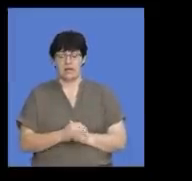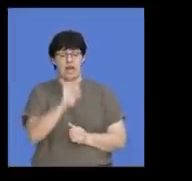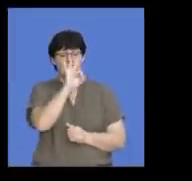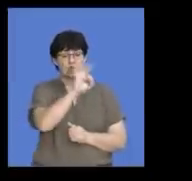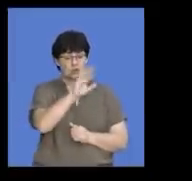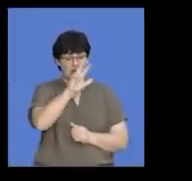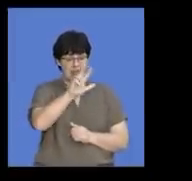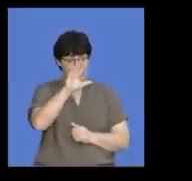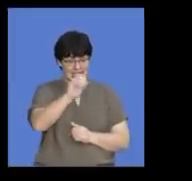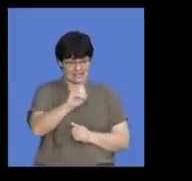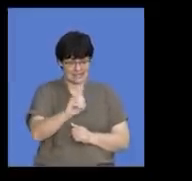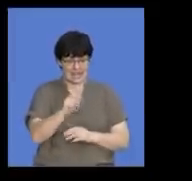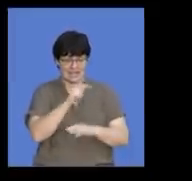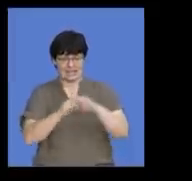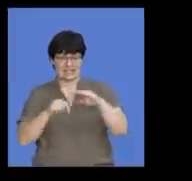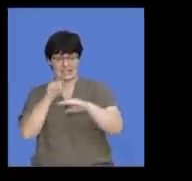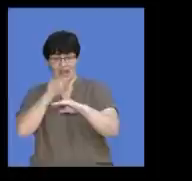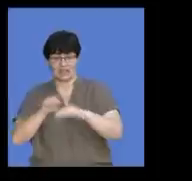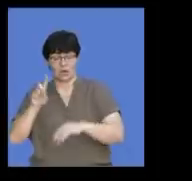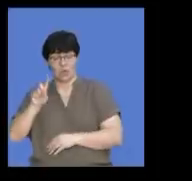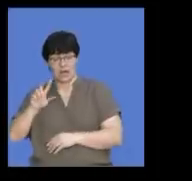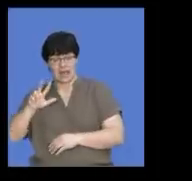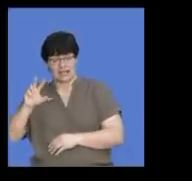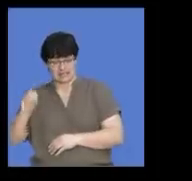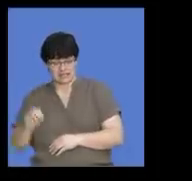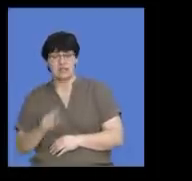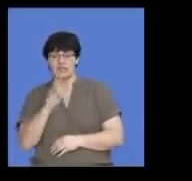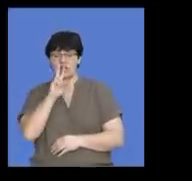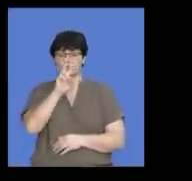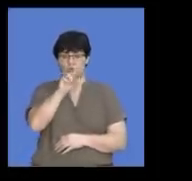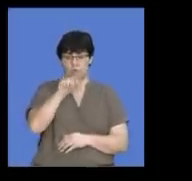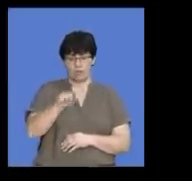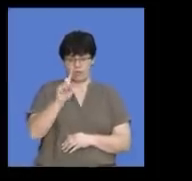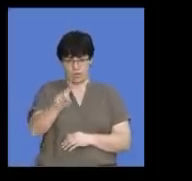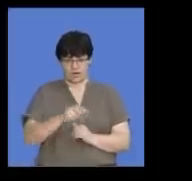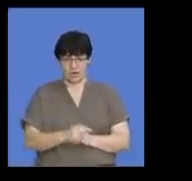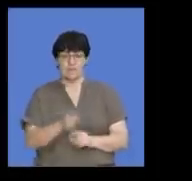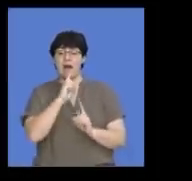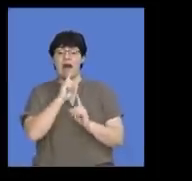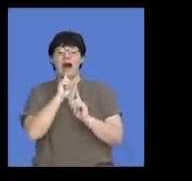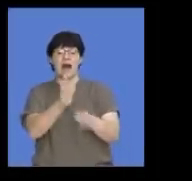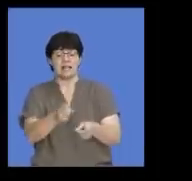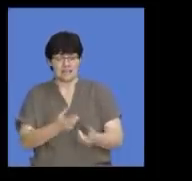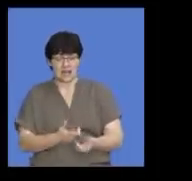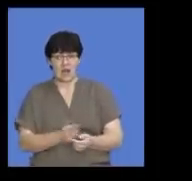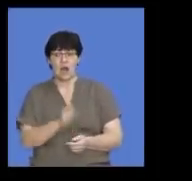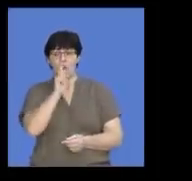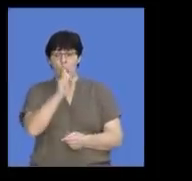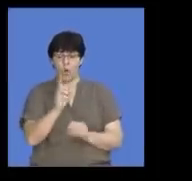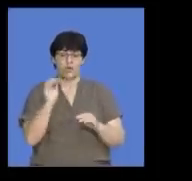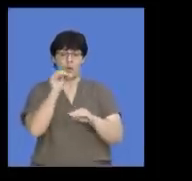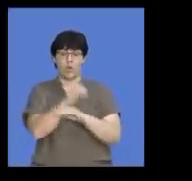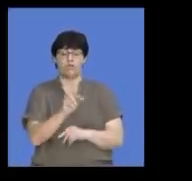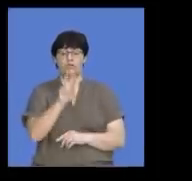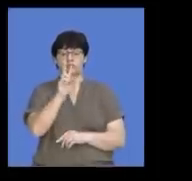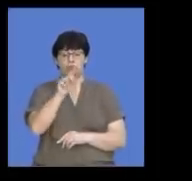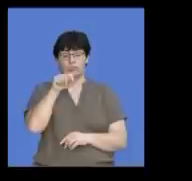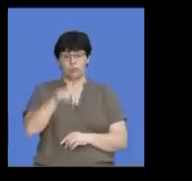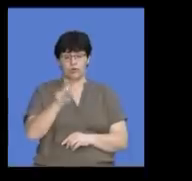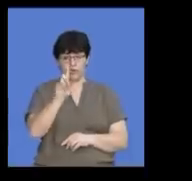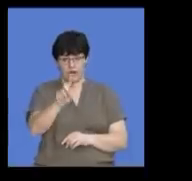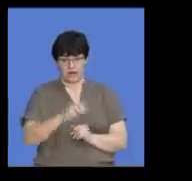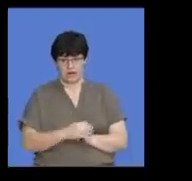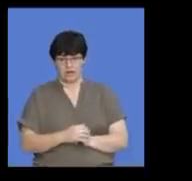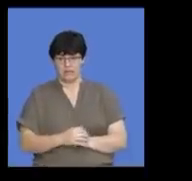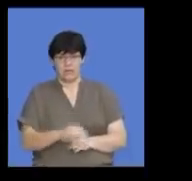380 divided by 180 is equal to 2.1. My answer, 1 over 2.1.